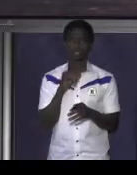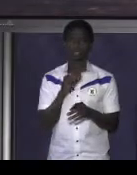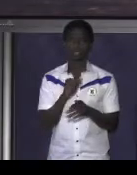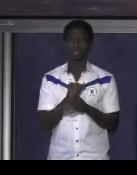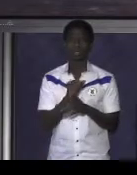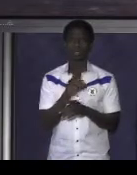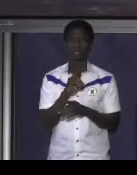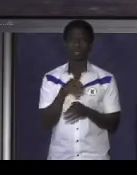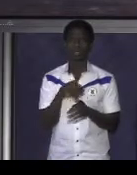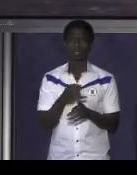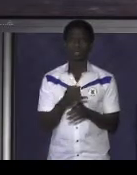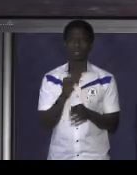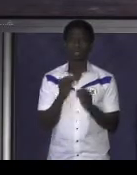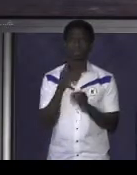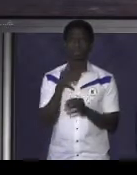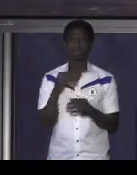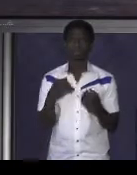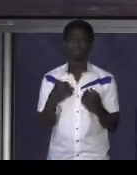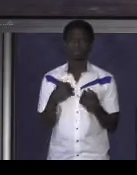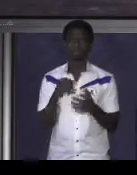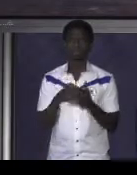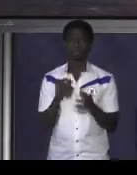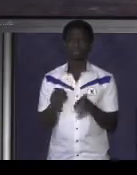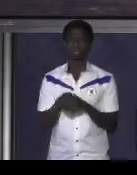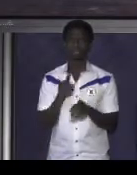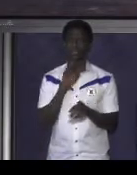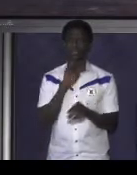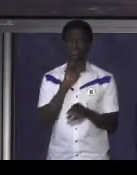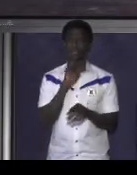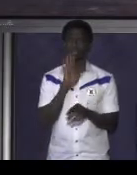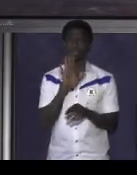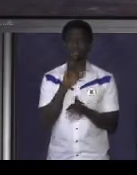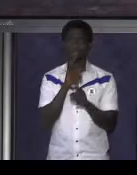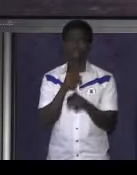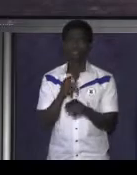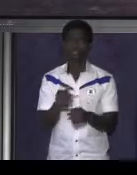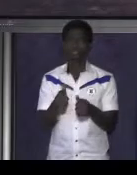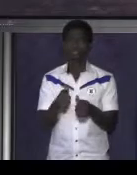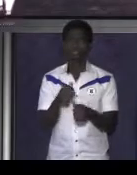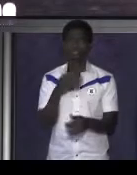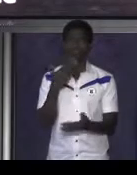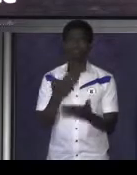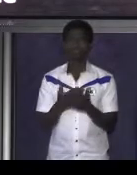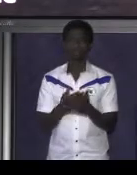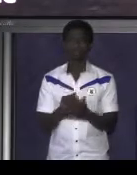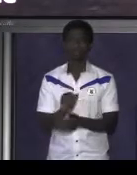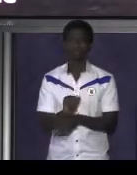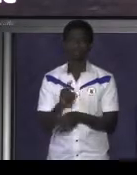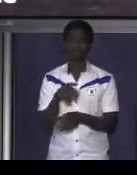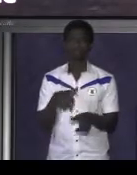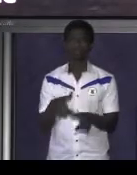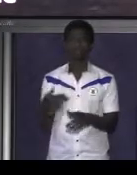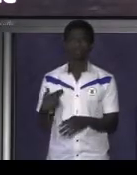adjective as your answer, then I give you a thumb up. Good job, you. Let's move on.